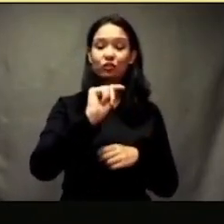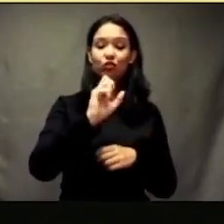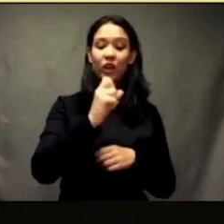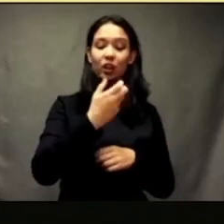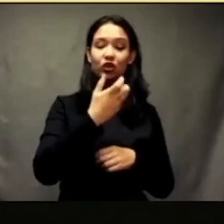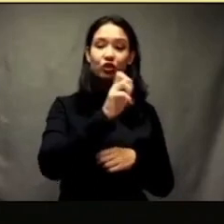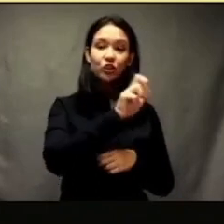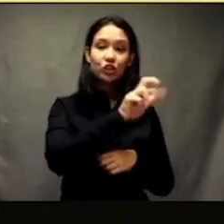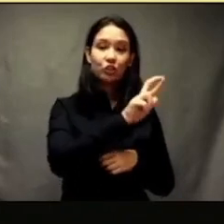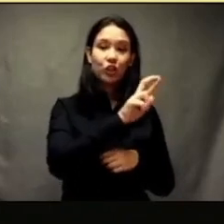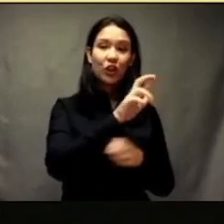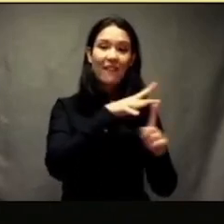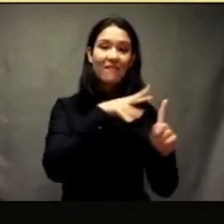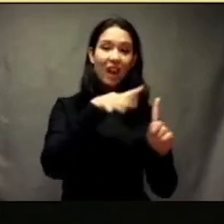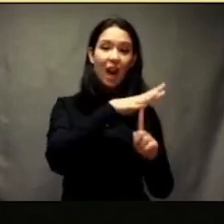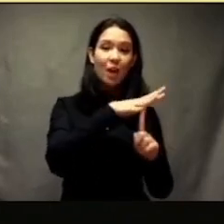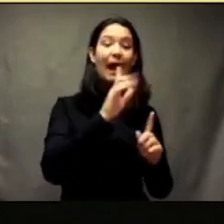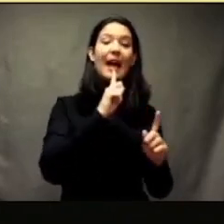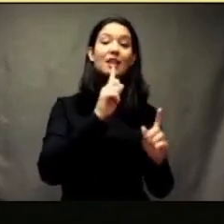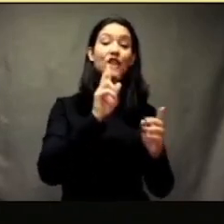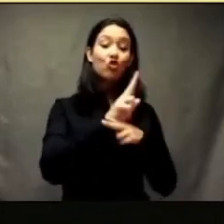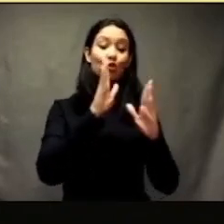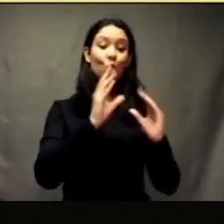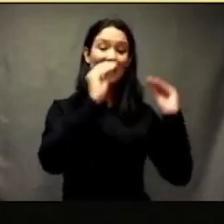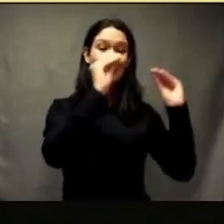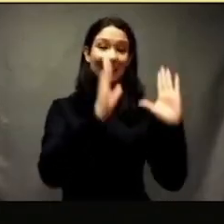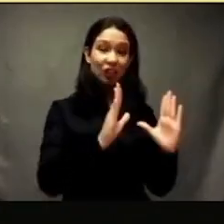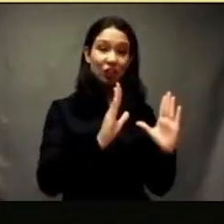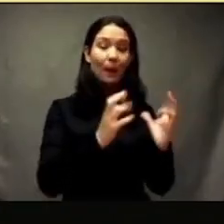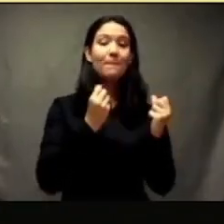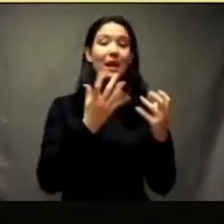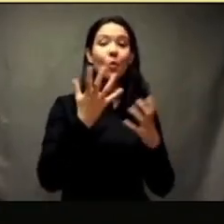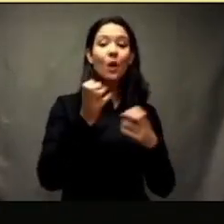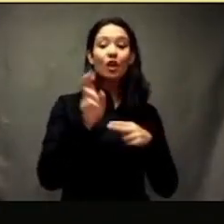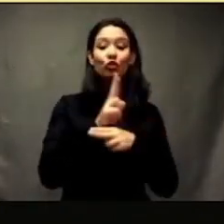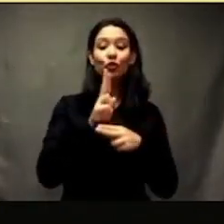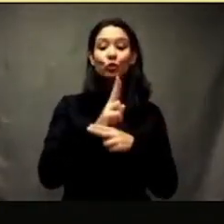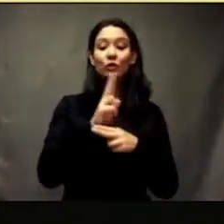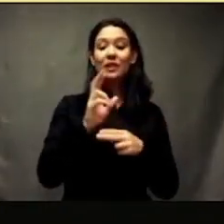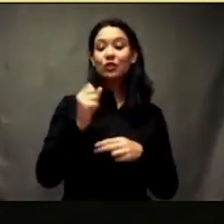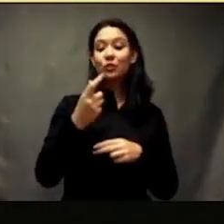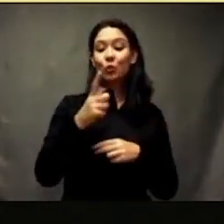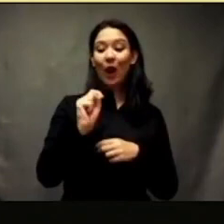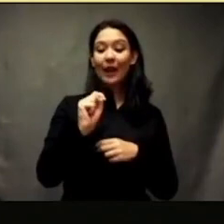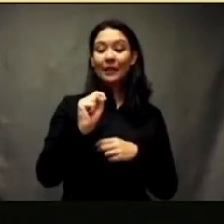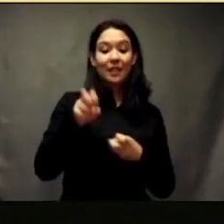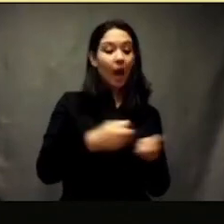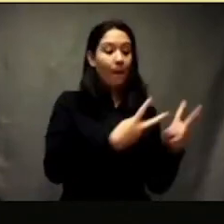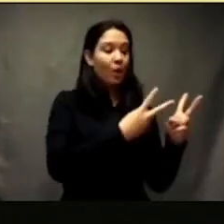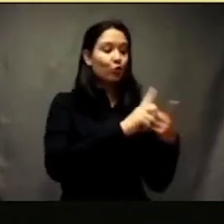to students? Many want to use sprites they've created in other applications within ScratchJr.